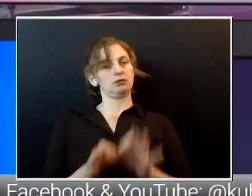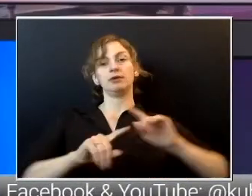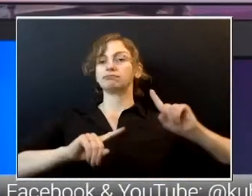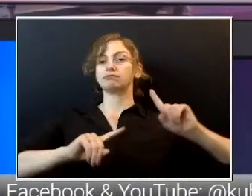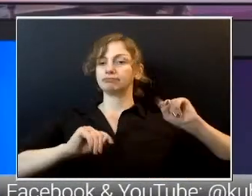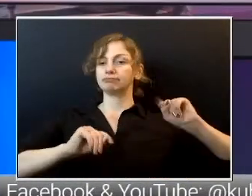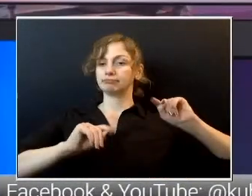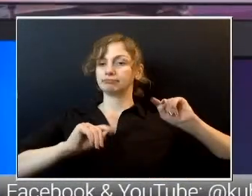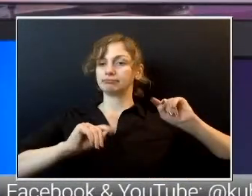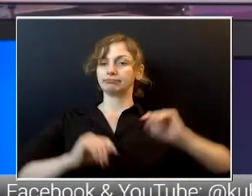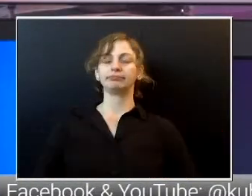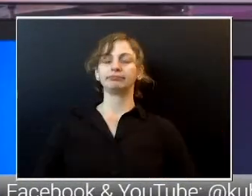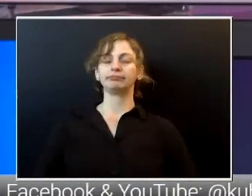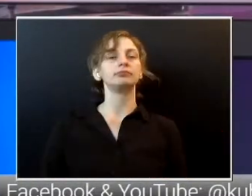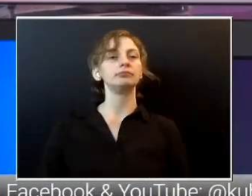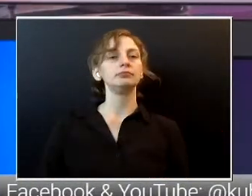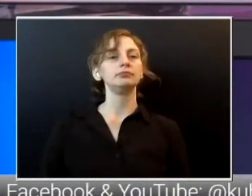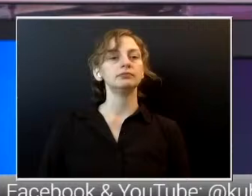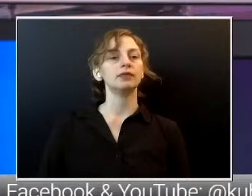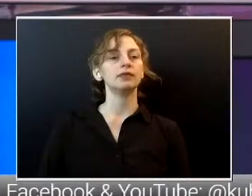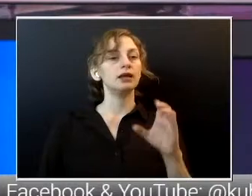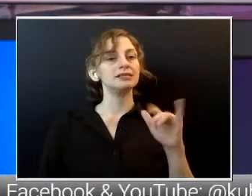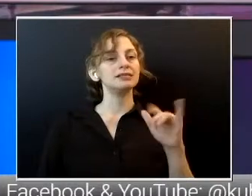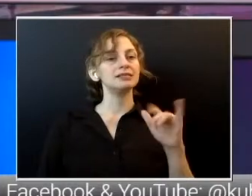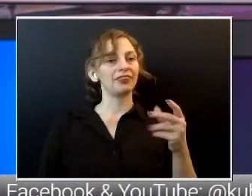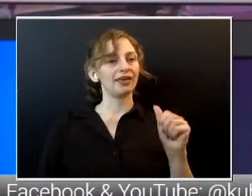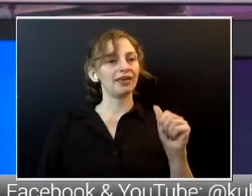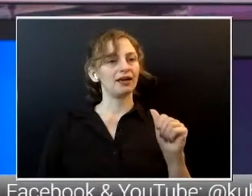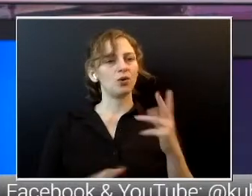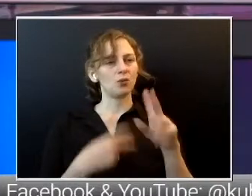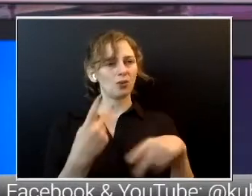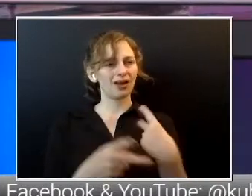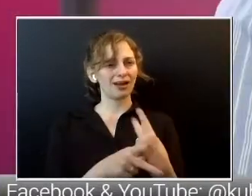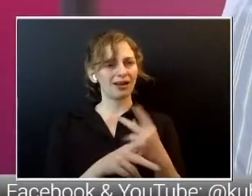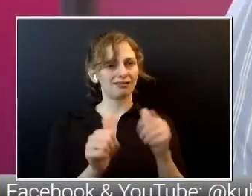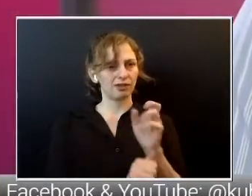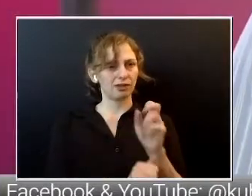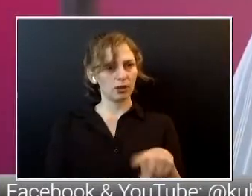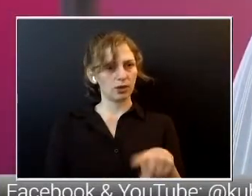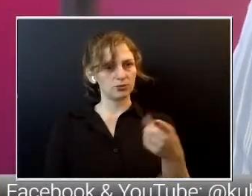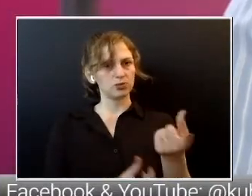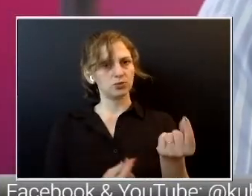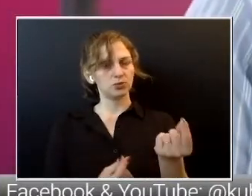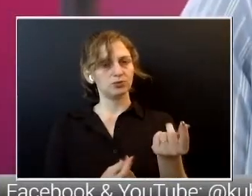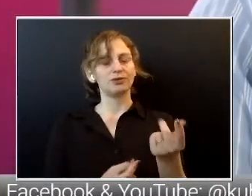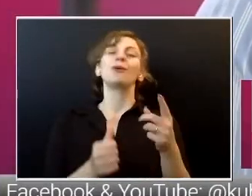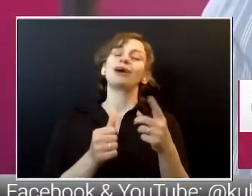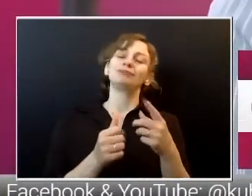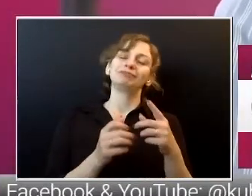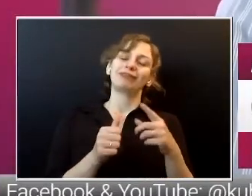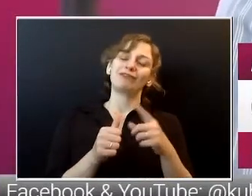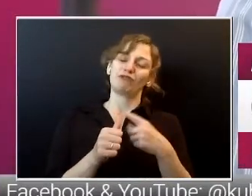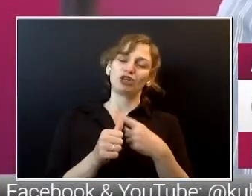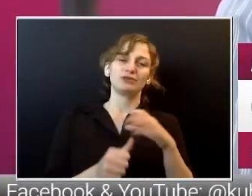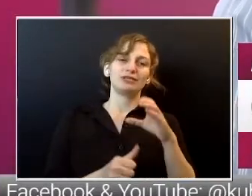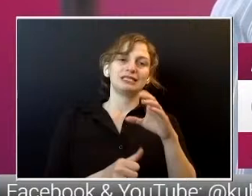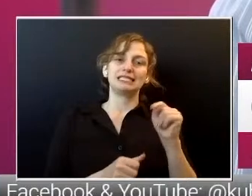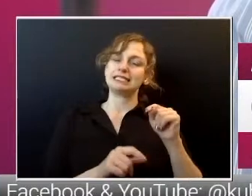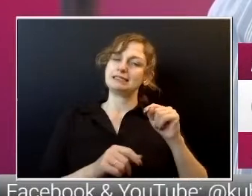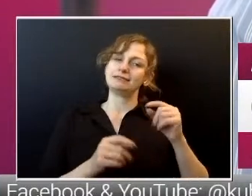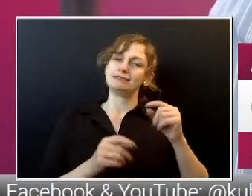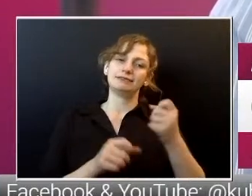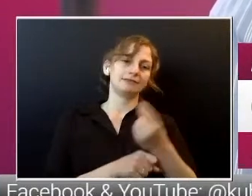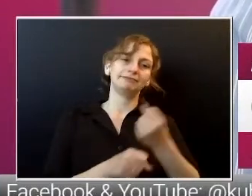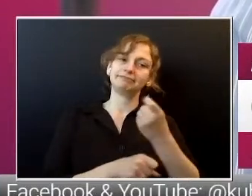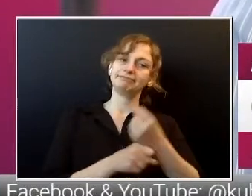follow-ups, Cynthia, do you get? Well, right now, first it was a CT scan every year, came in and saw Dr. Kramer until he retired, and now